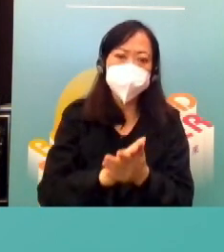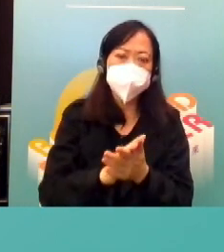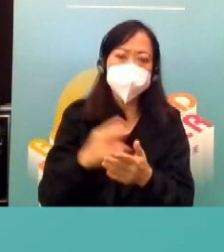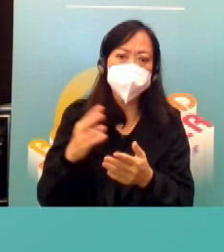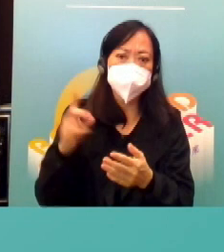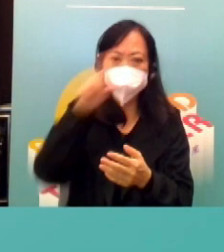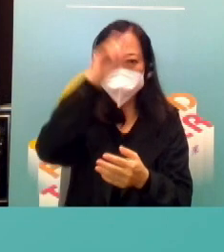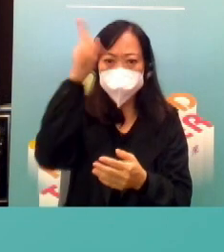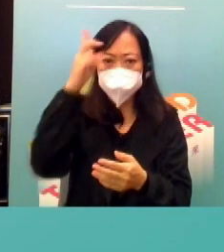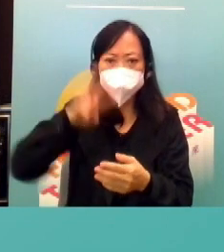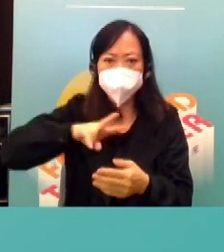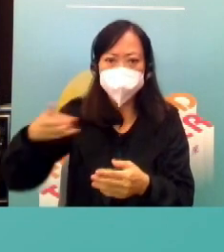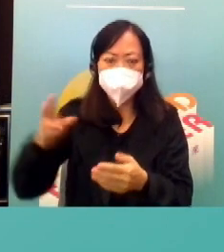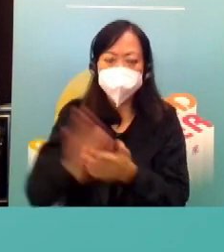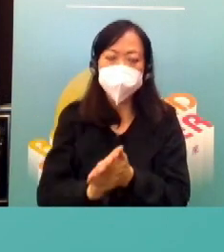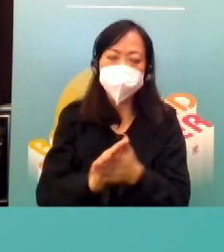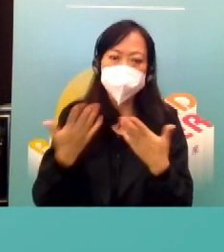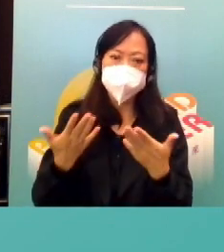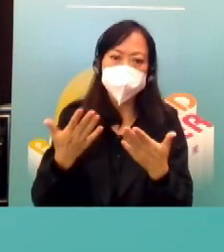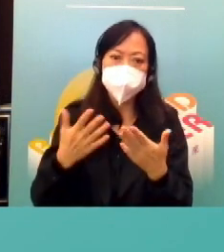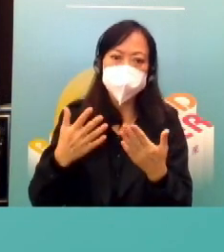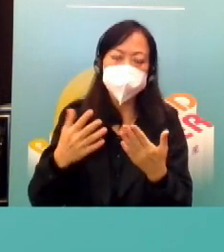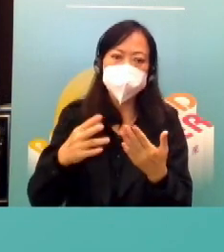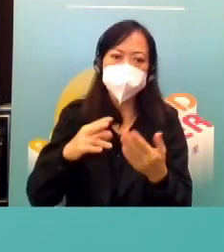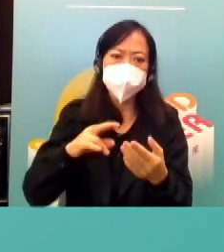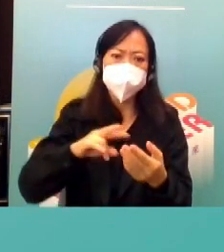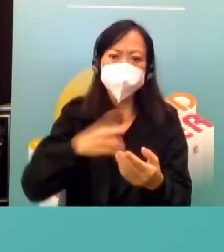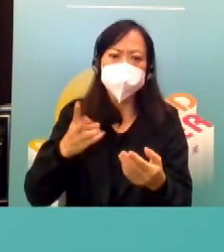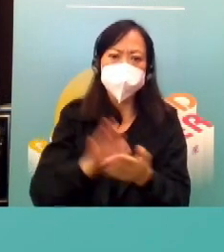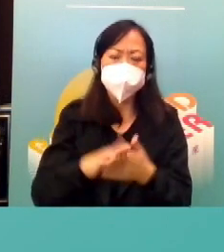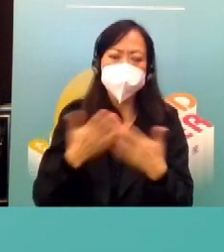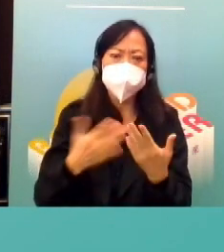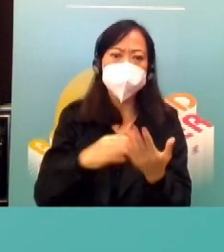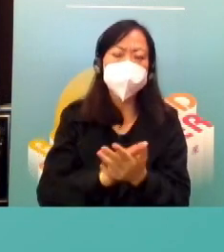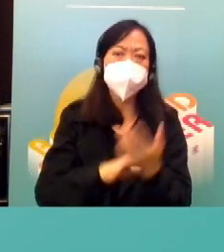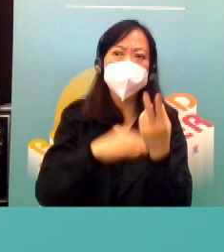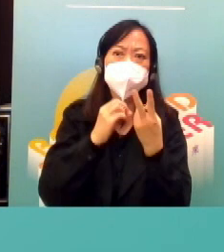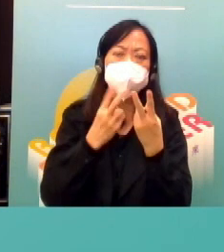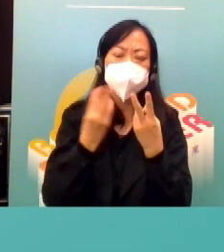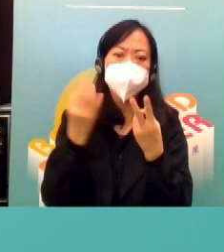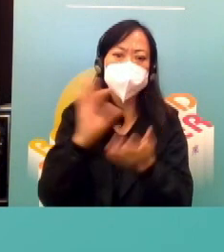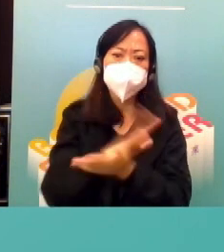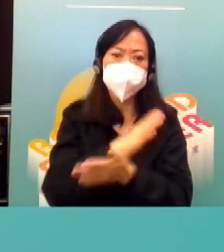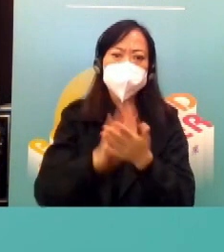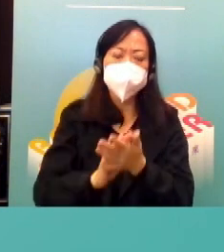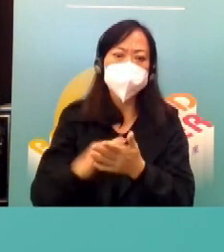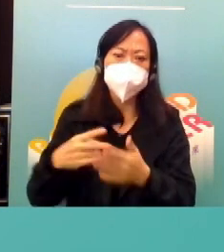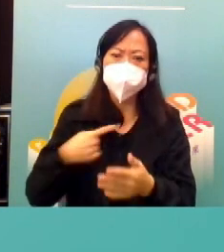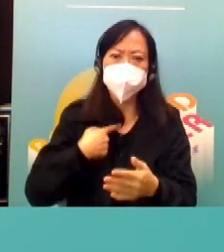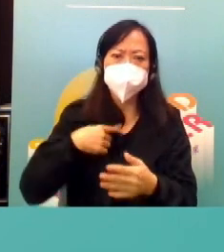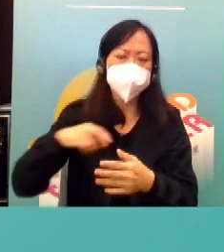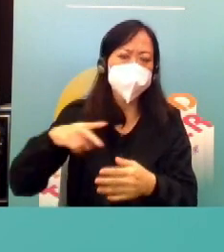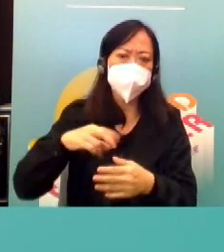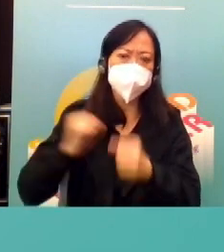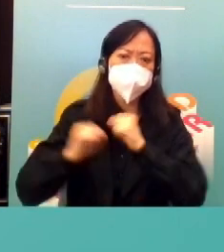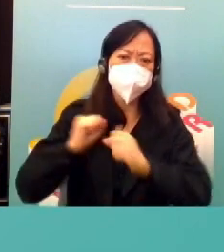2030 if we don't have a more proactive action. And so indeed, we need more cross-sectoral and also innovative solutions. Next slide,